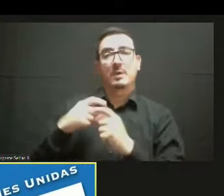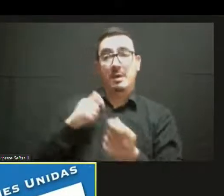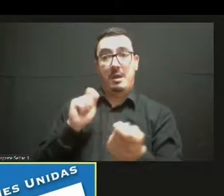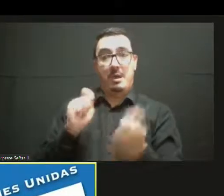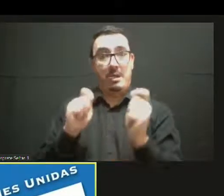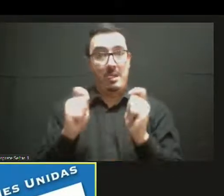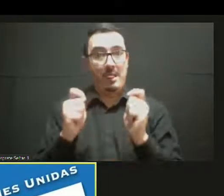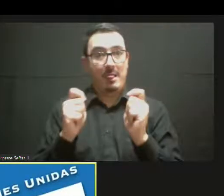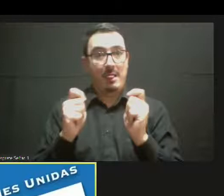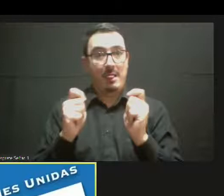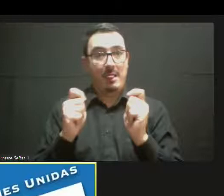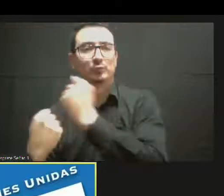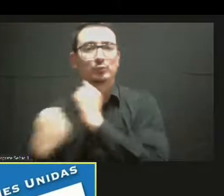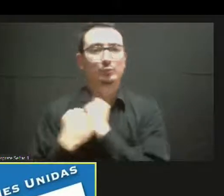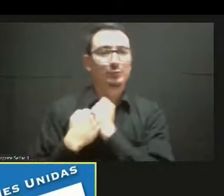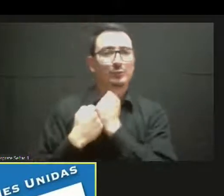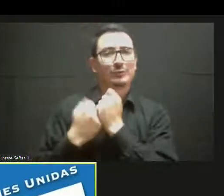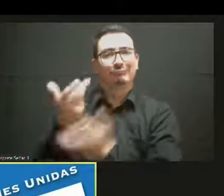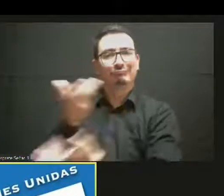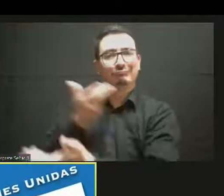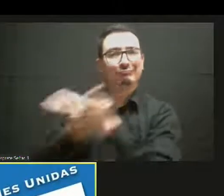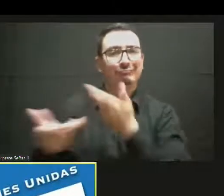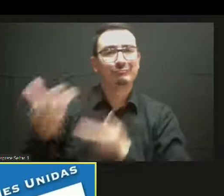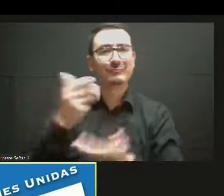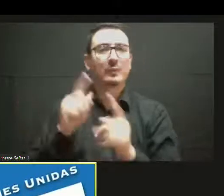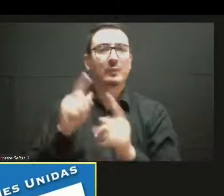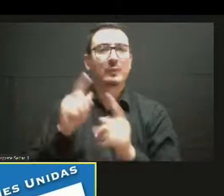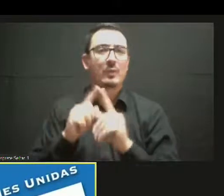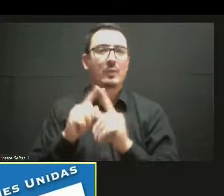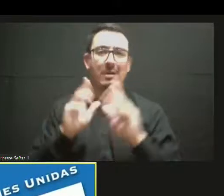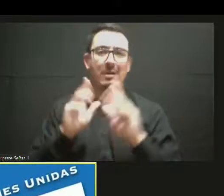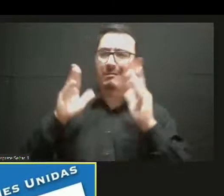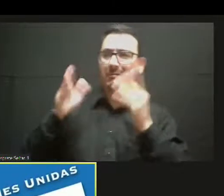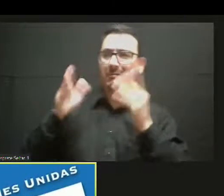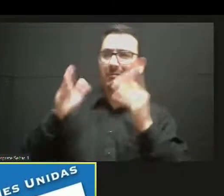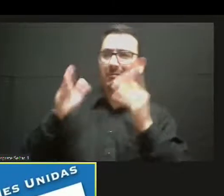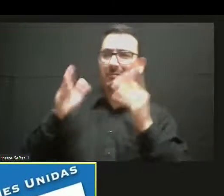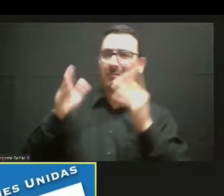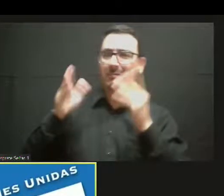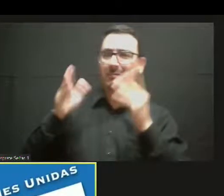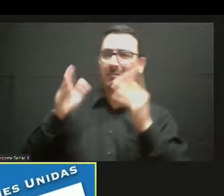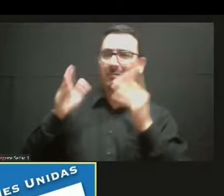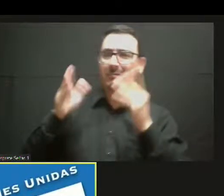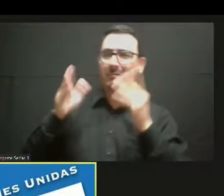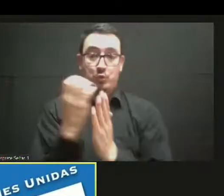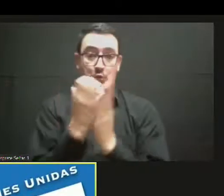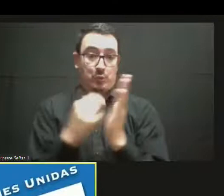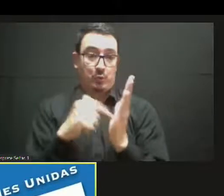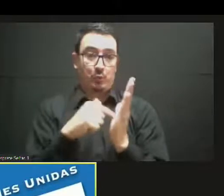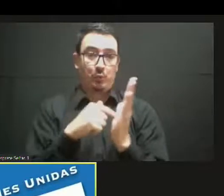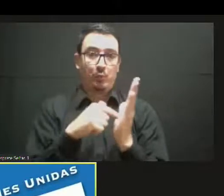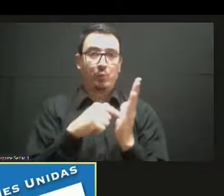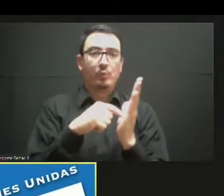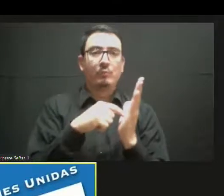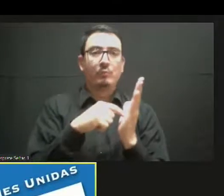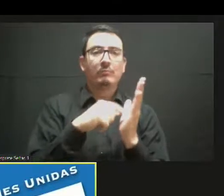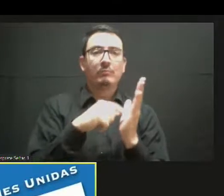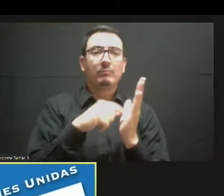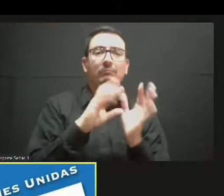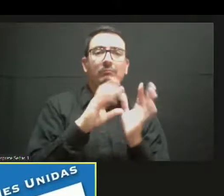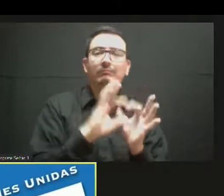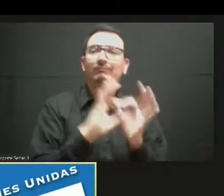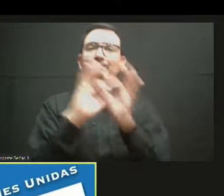being updated is absolutely crucial. Now, from the Dominican Republic, I think we heard